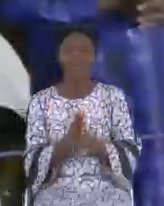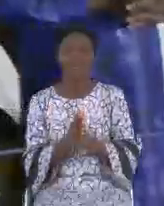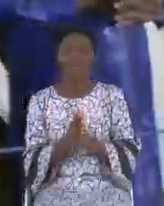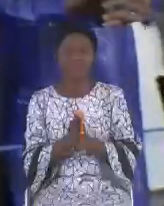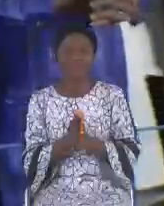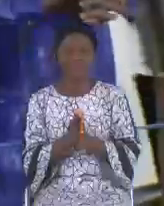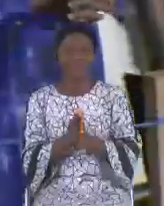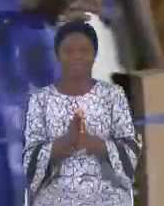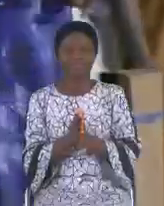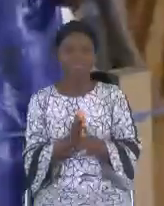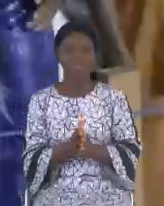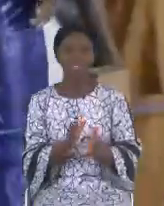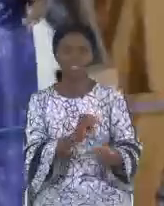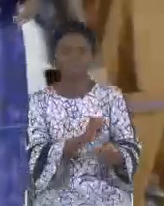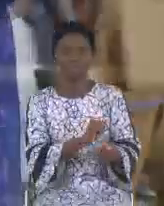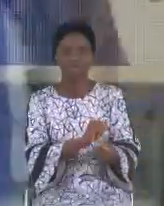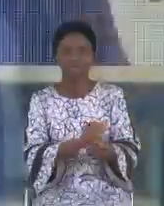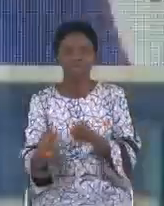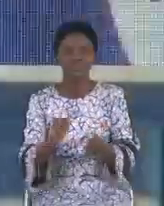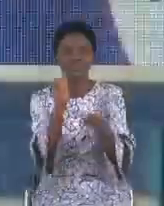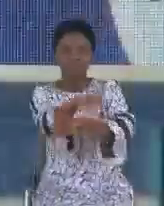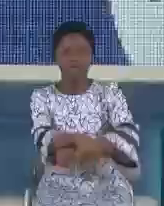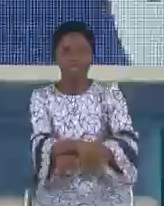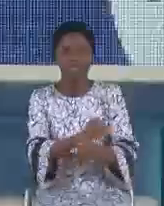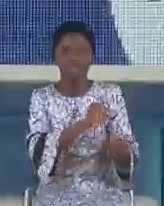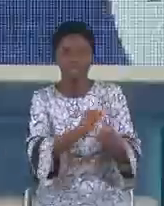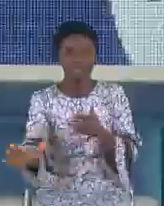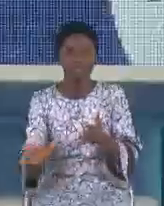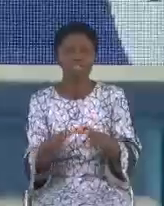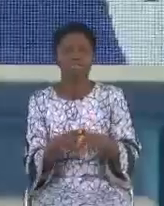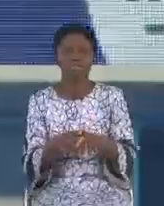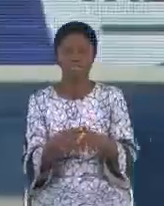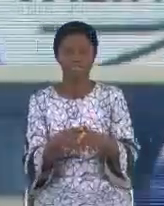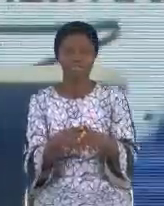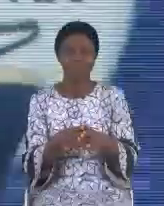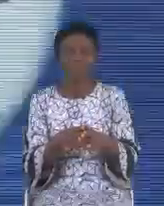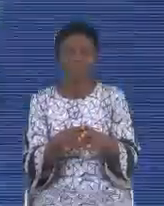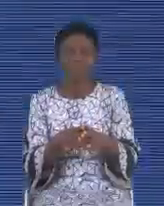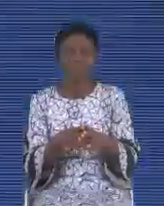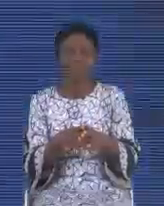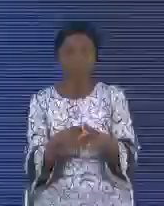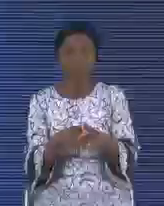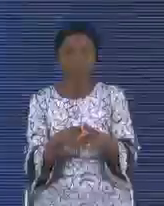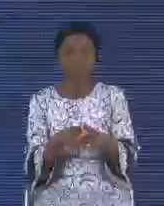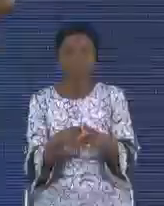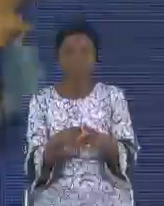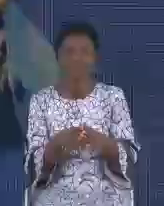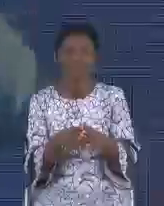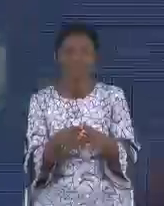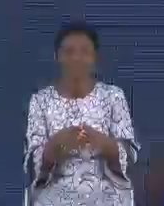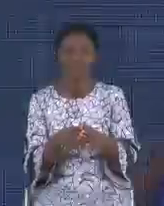Demolition. Every work of the devil, every fortress the devil